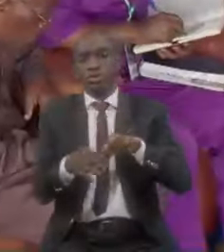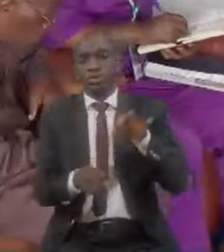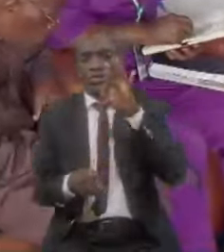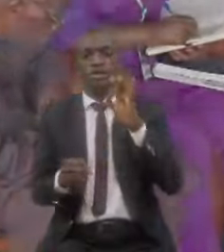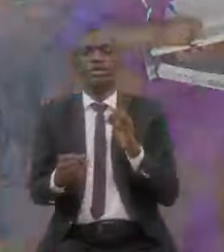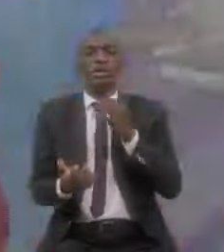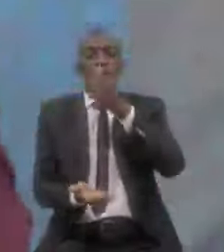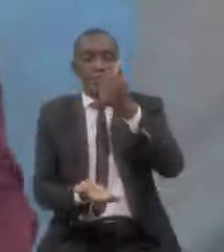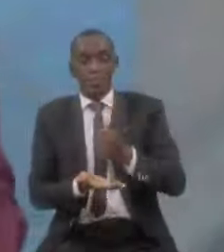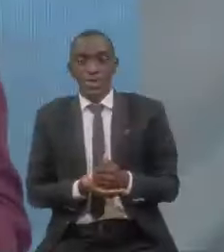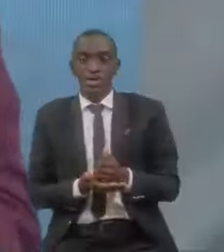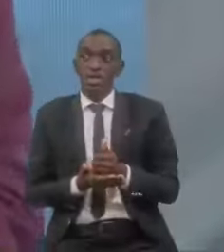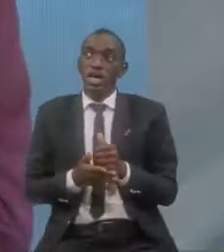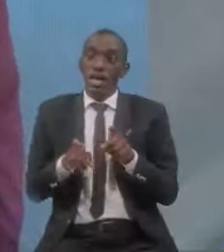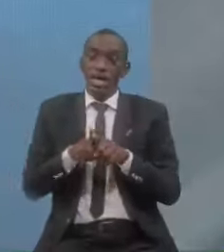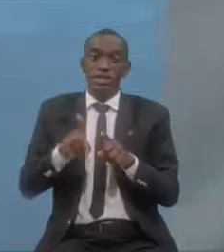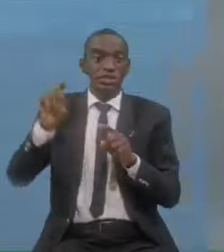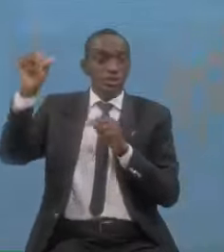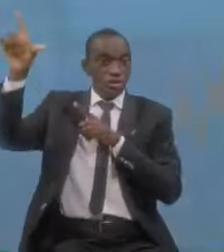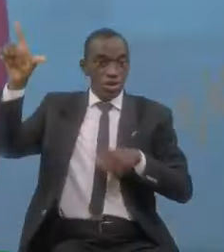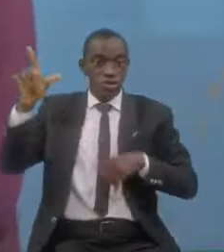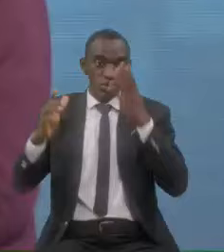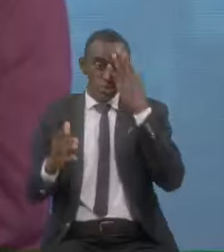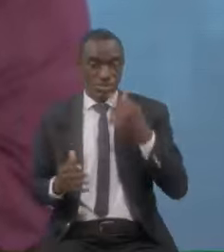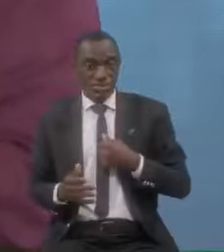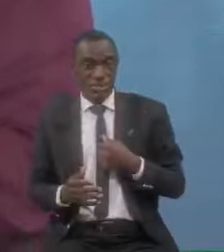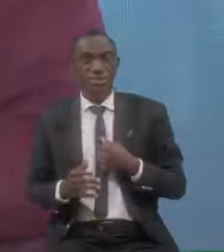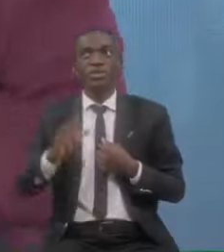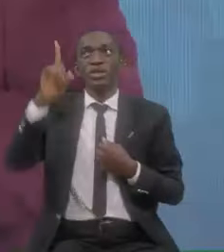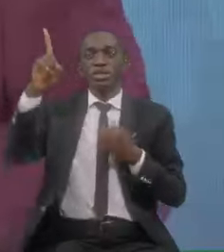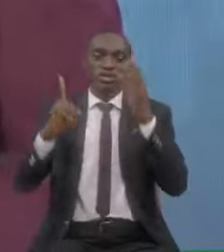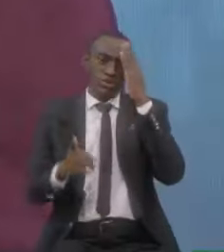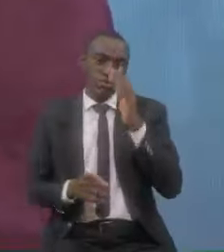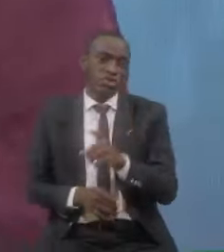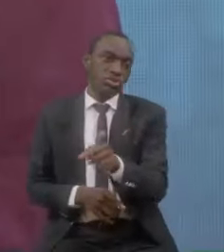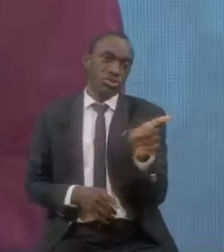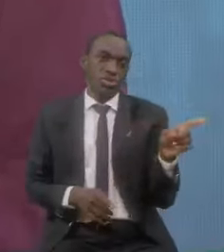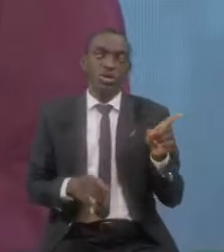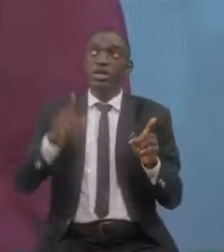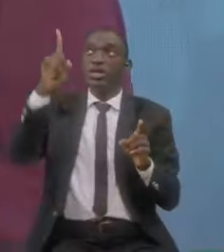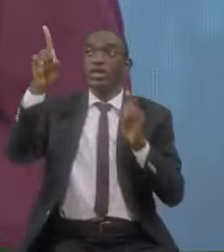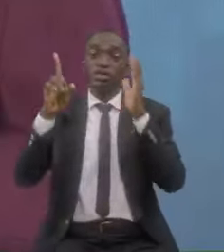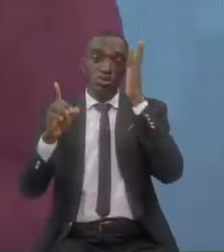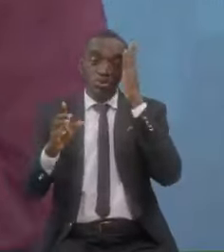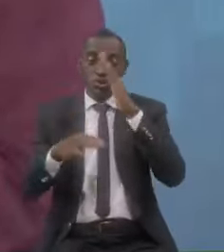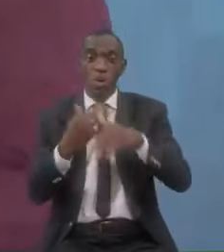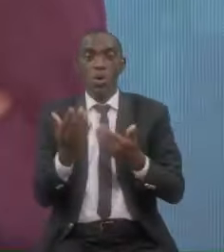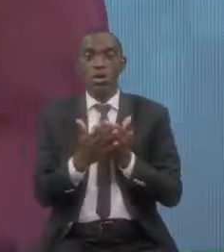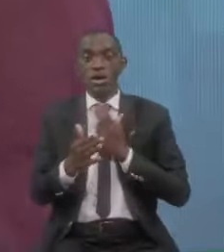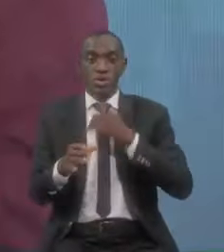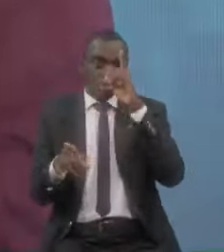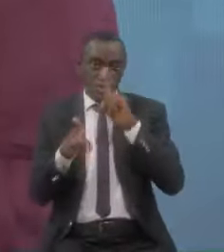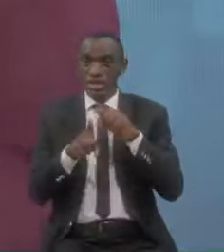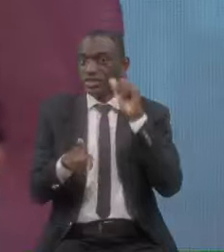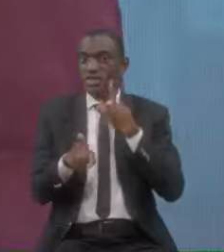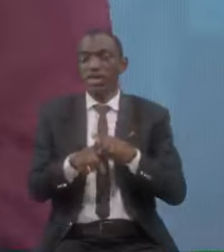me, so he knows you. So he knows all our brethren now online. He knows where we are.